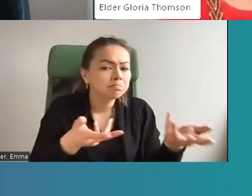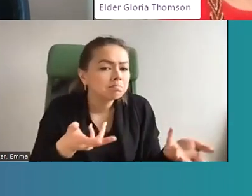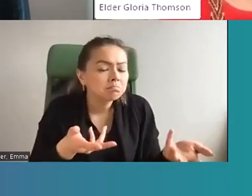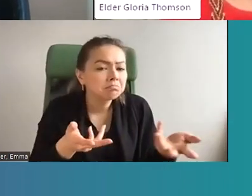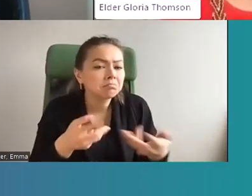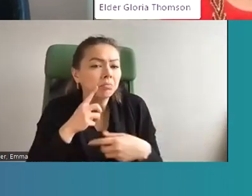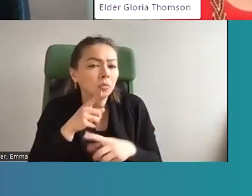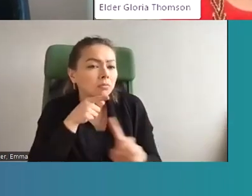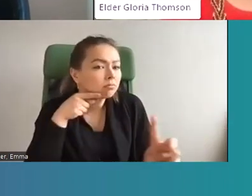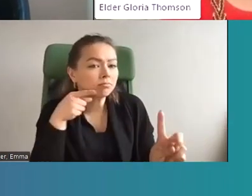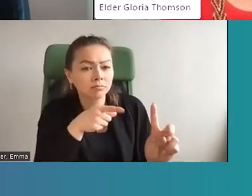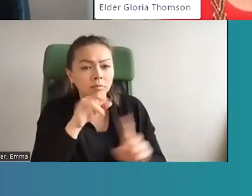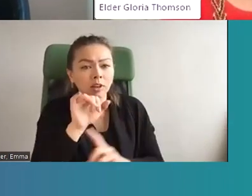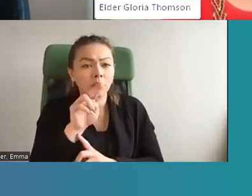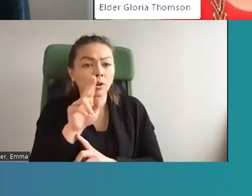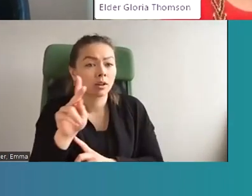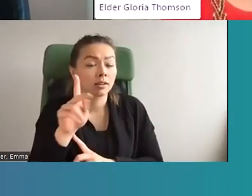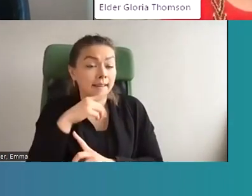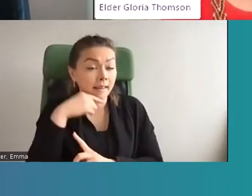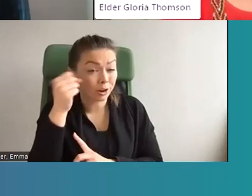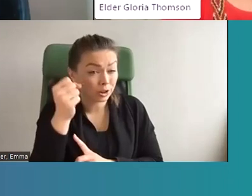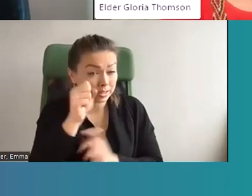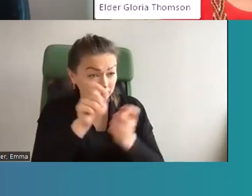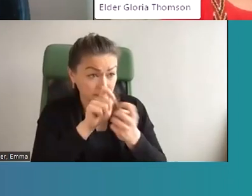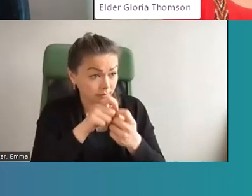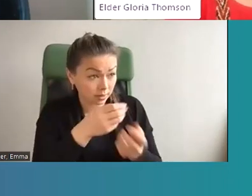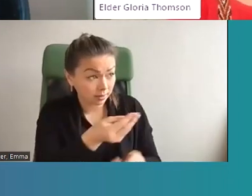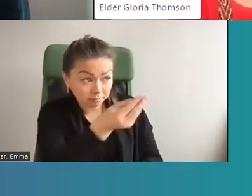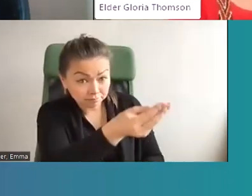elder? Yes.